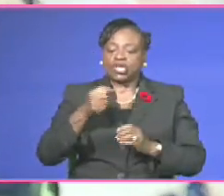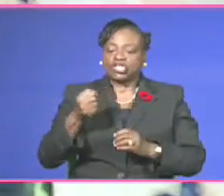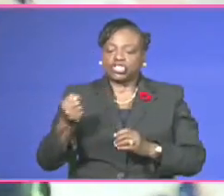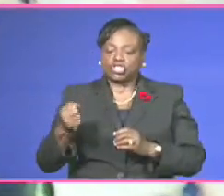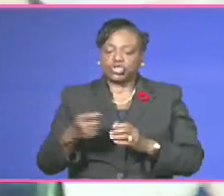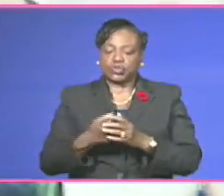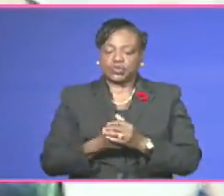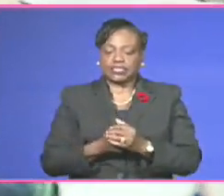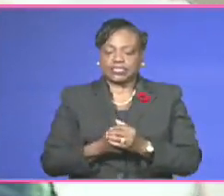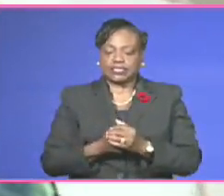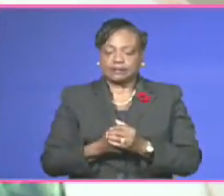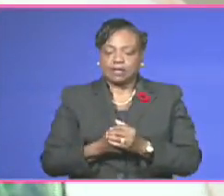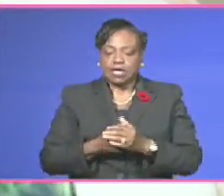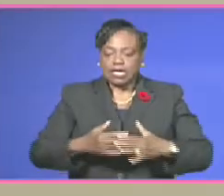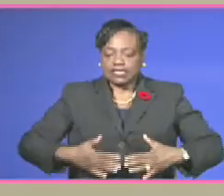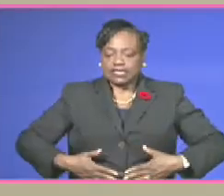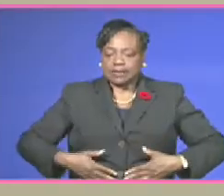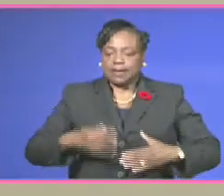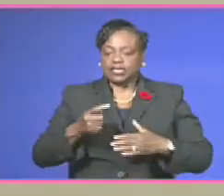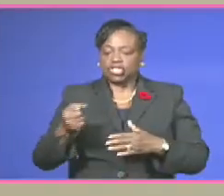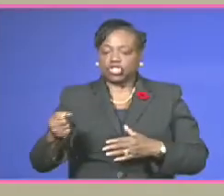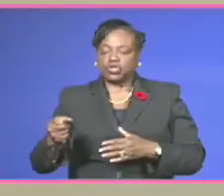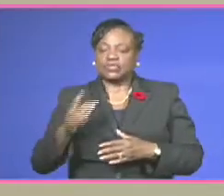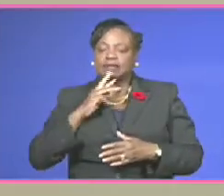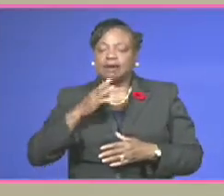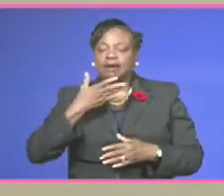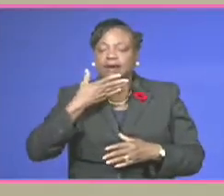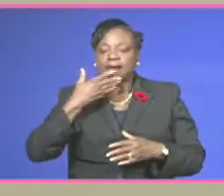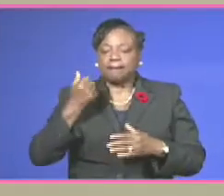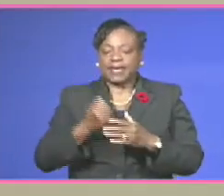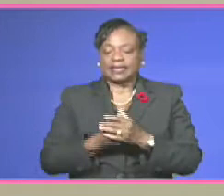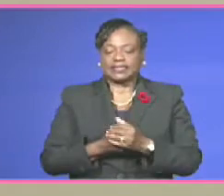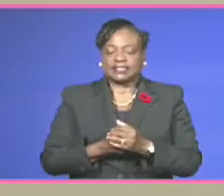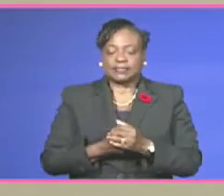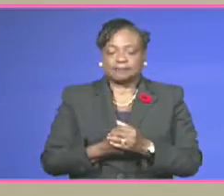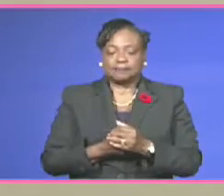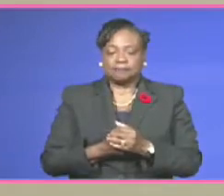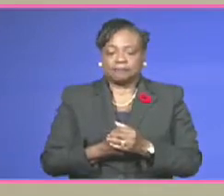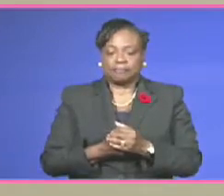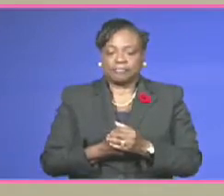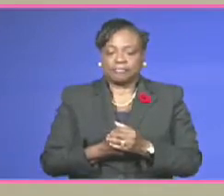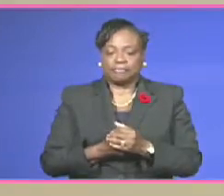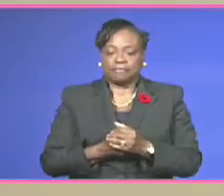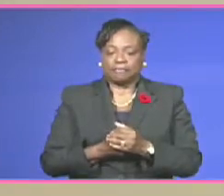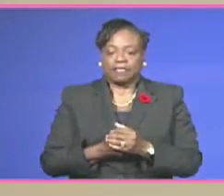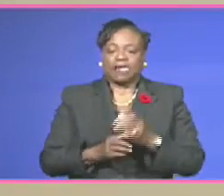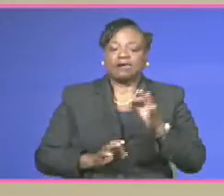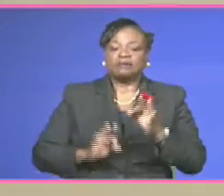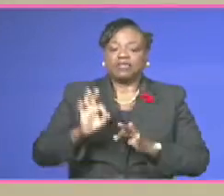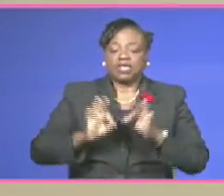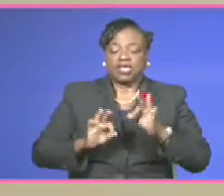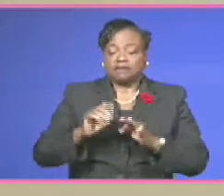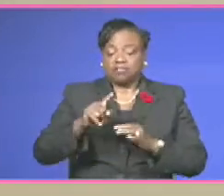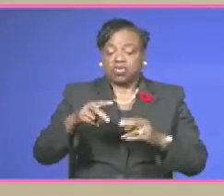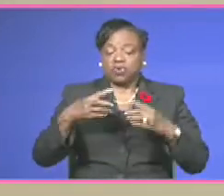one thing to say you're interested in breast reconstruction, but are you eligible? If you have any pre-morbid conditions